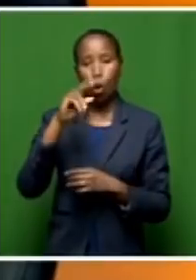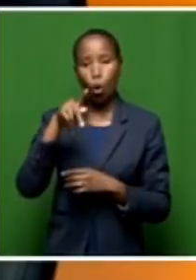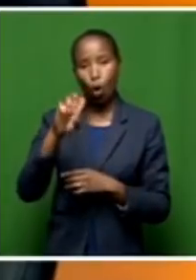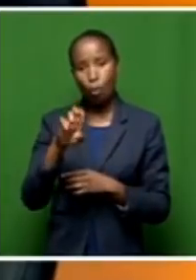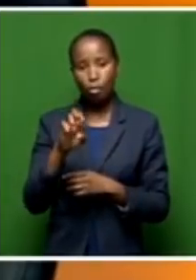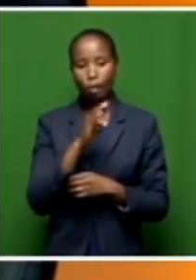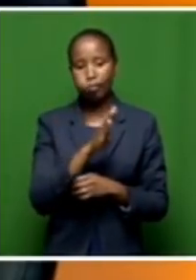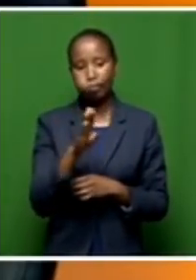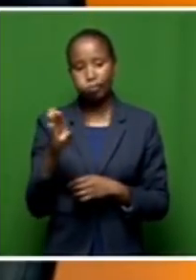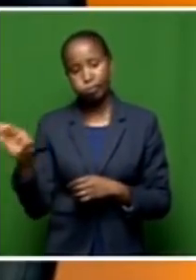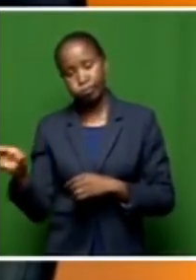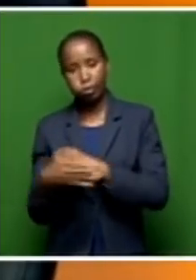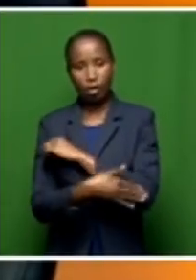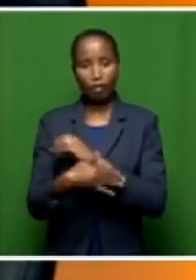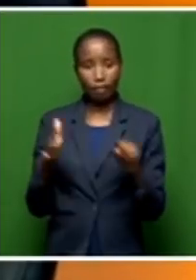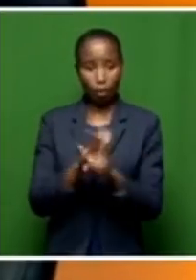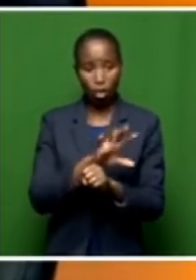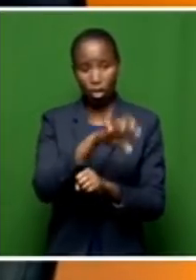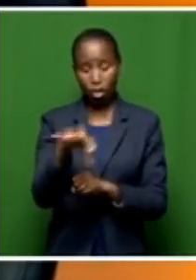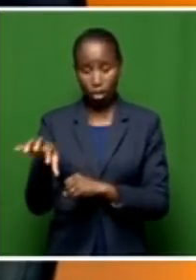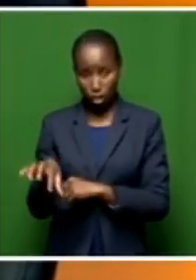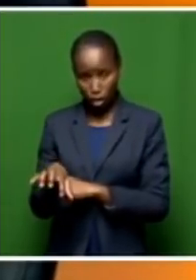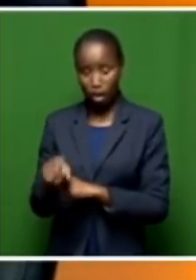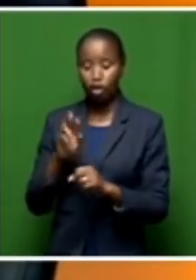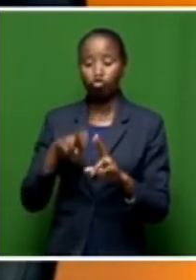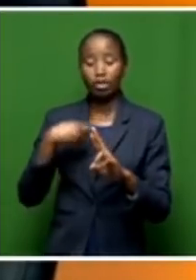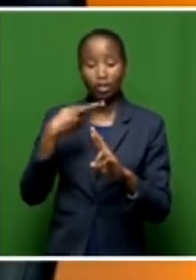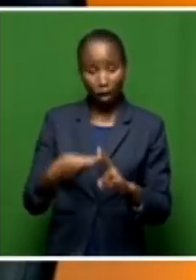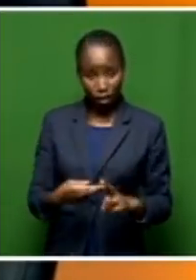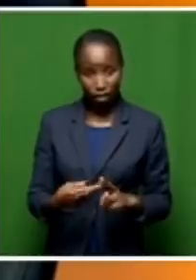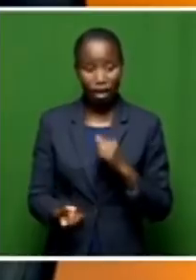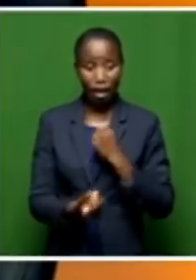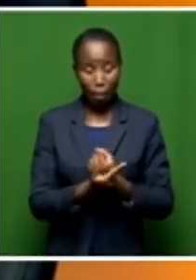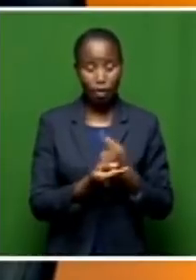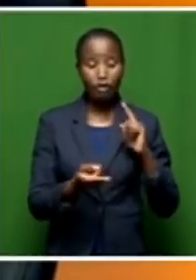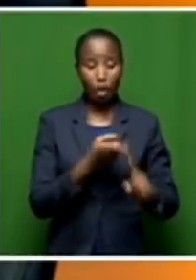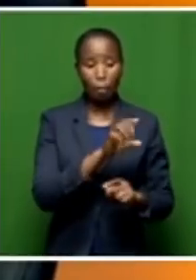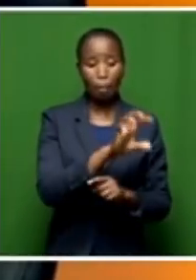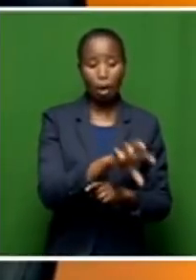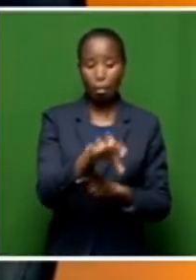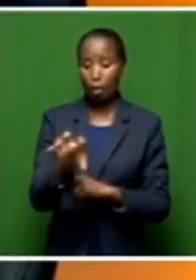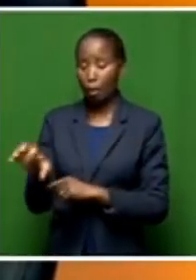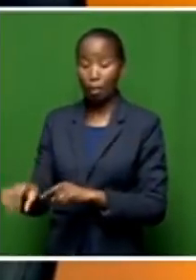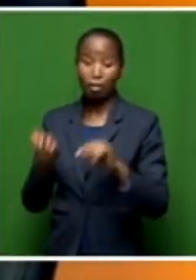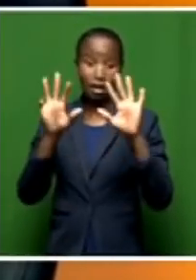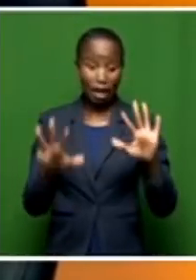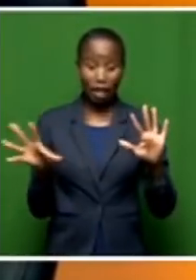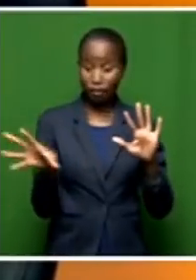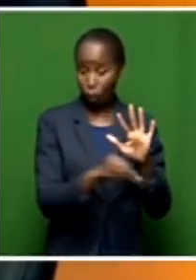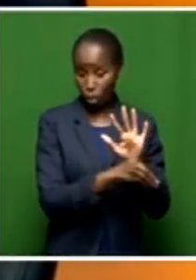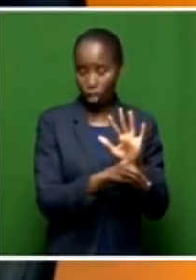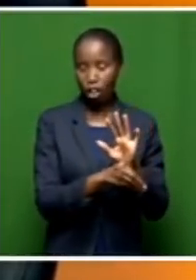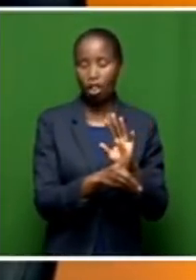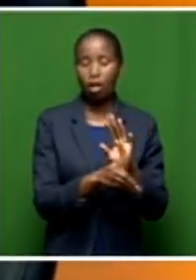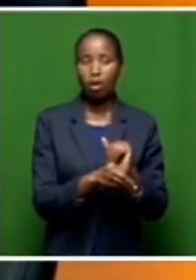in, across the country and so on, quite evenly. So we were able to predict